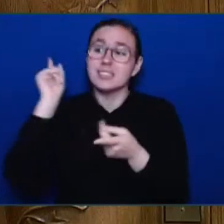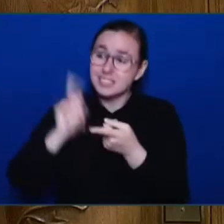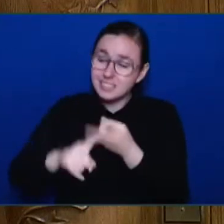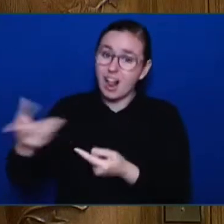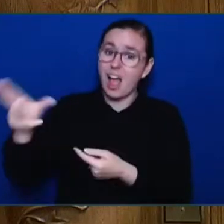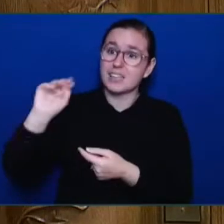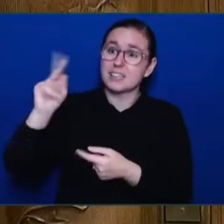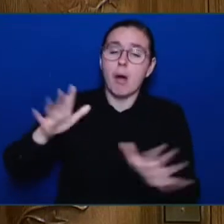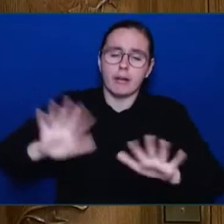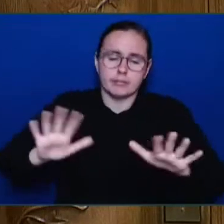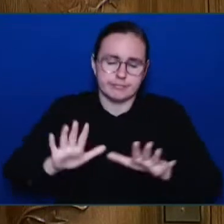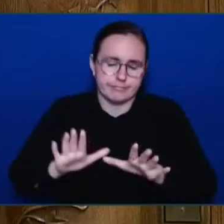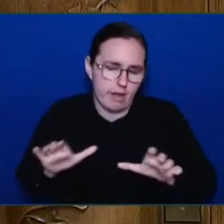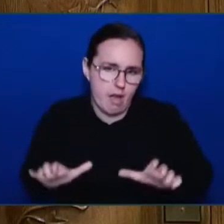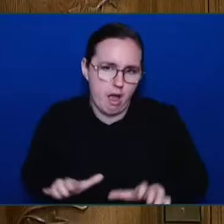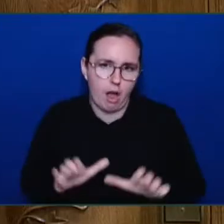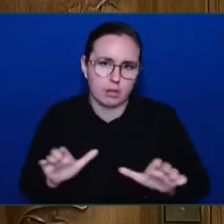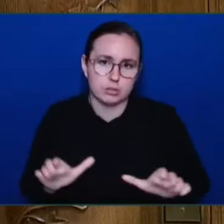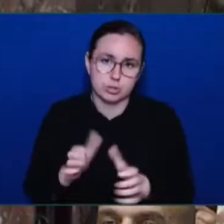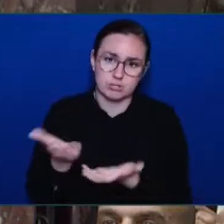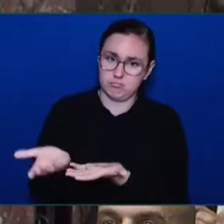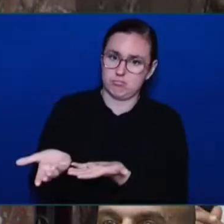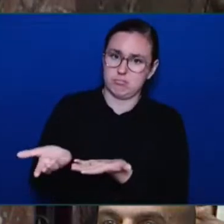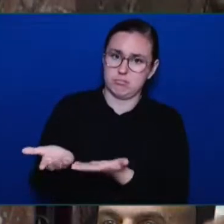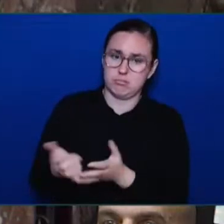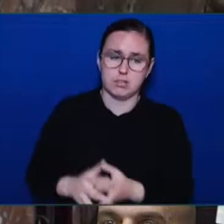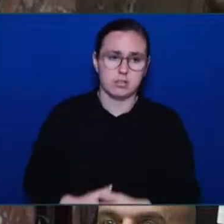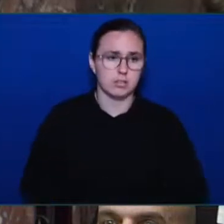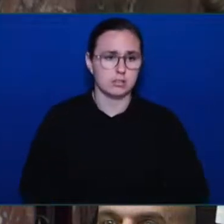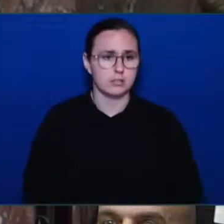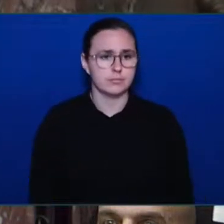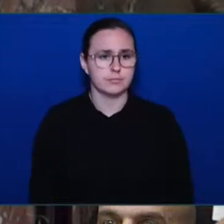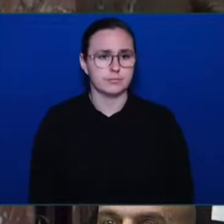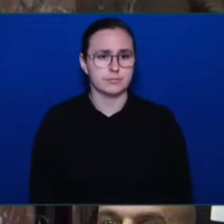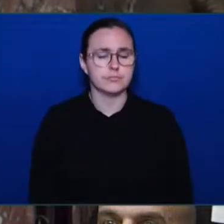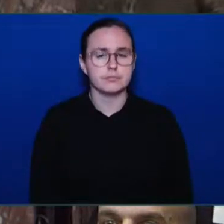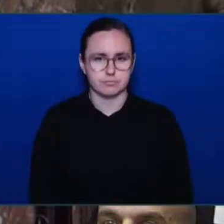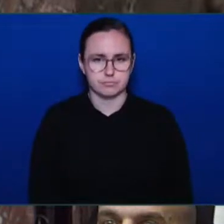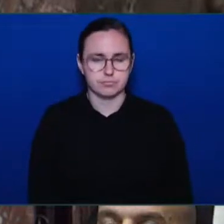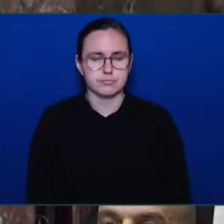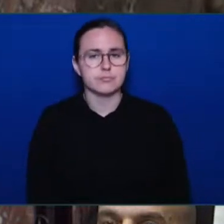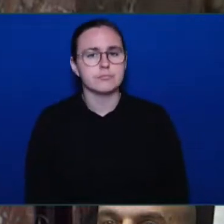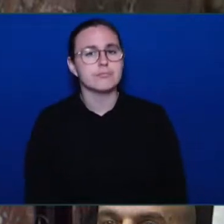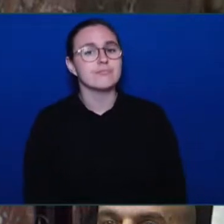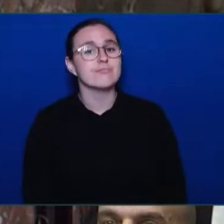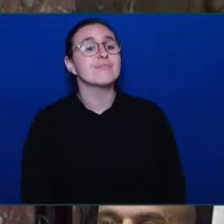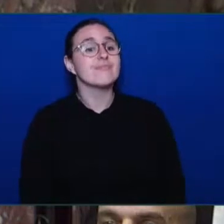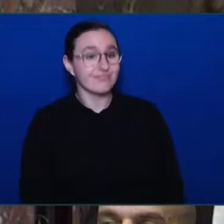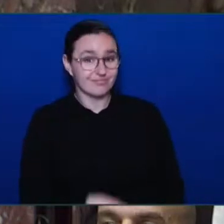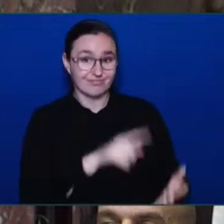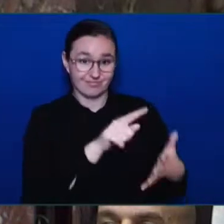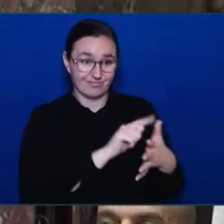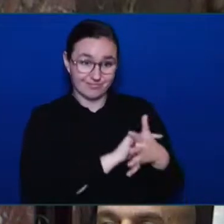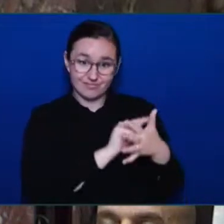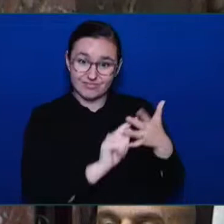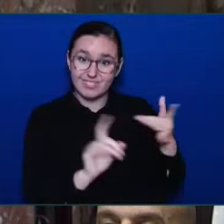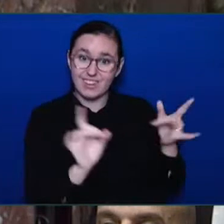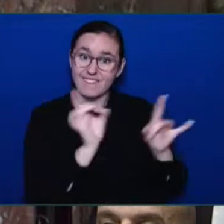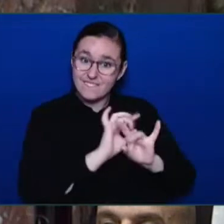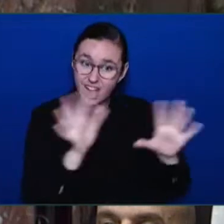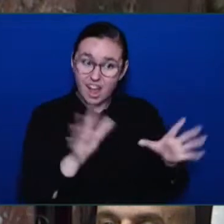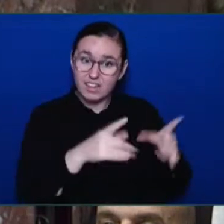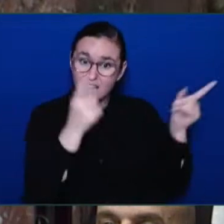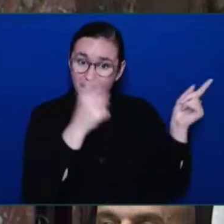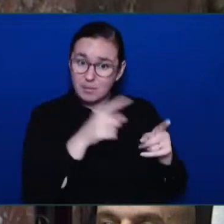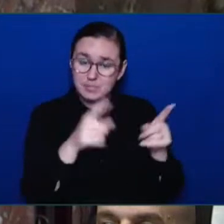Attorney General. Thank you, Mr. Speaker. These acts of violence are obviously unacceptable to all of us, and those who commit them must face